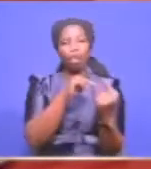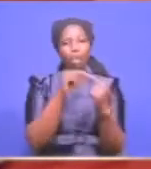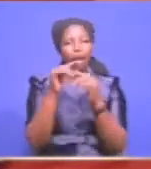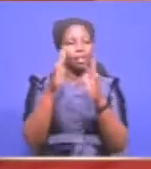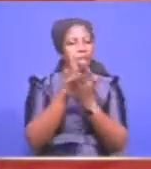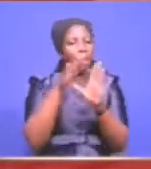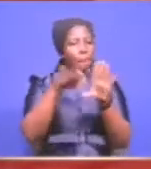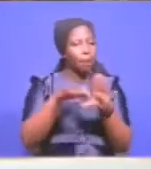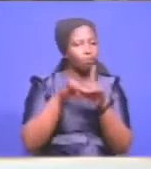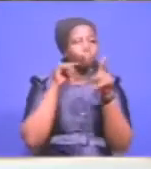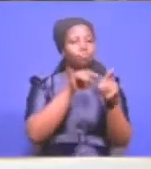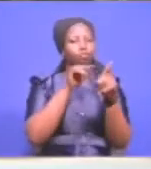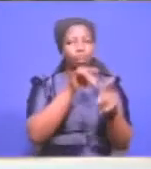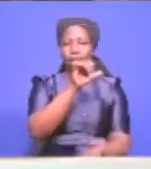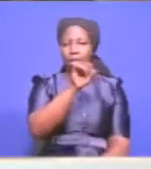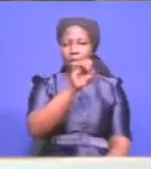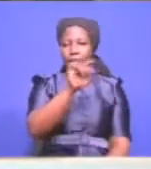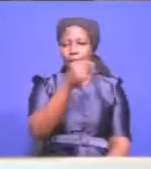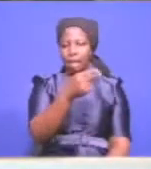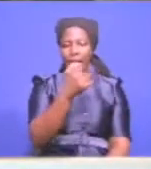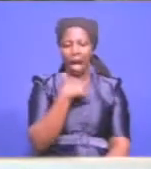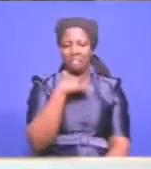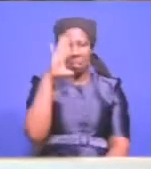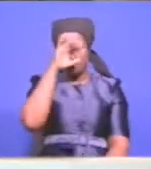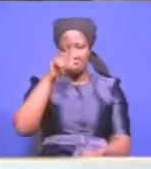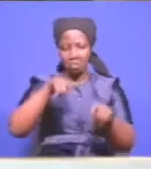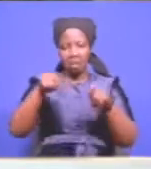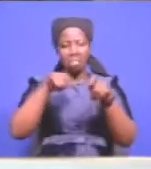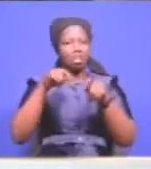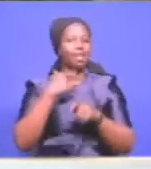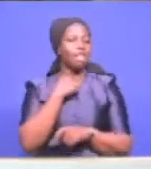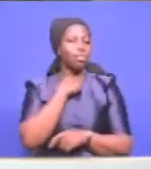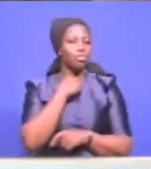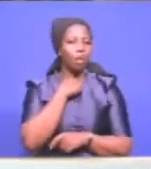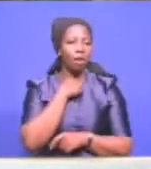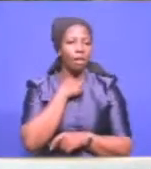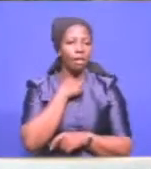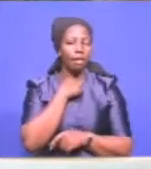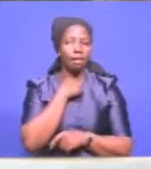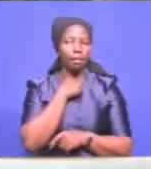of mismanaging the union. Beatrice Gatonyang-Etich, Channel 1 News.